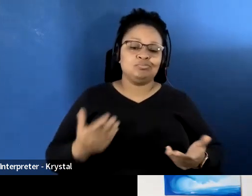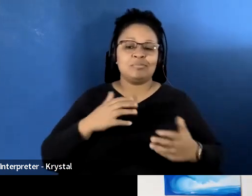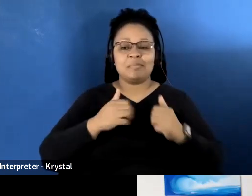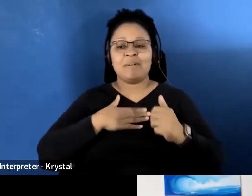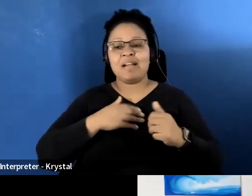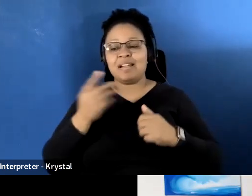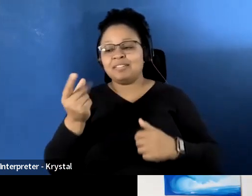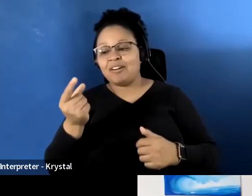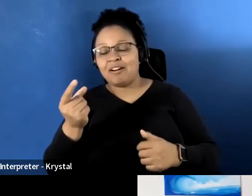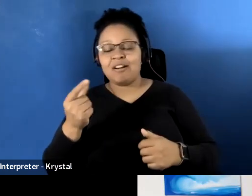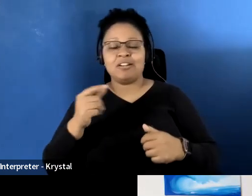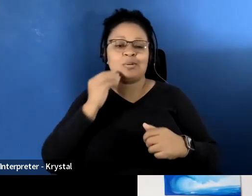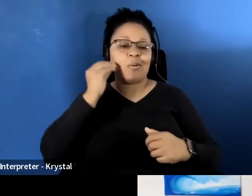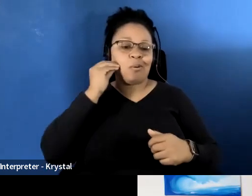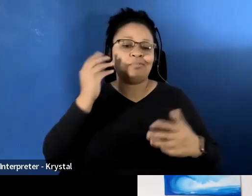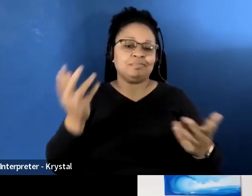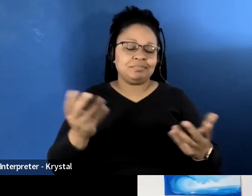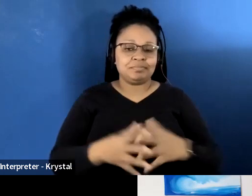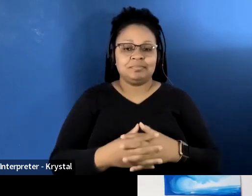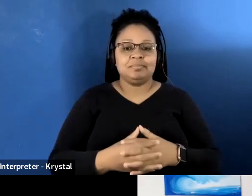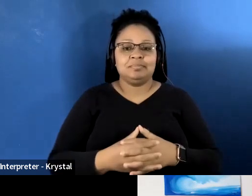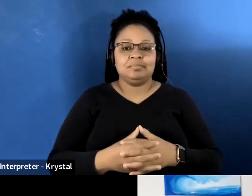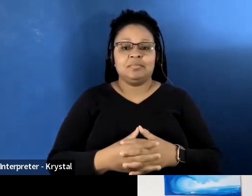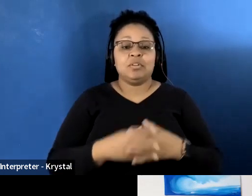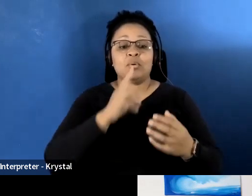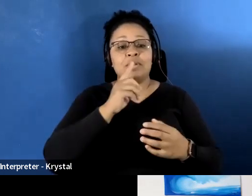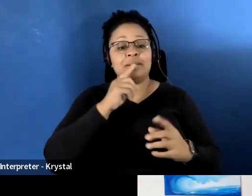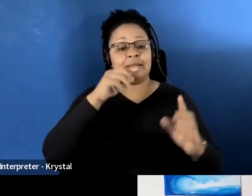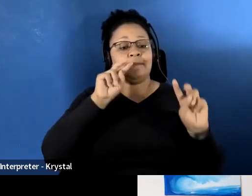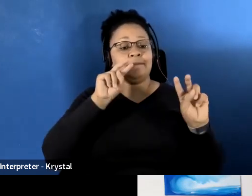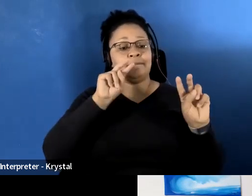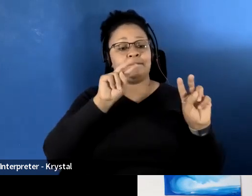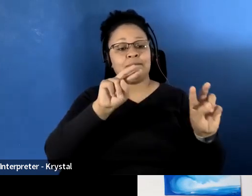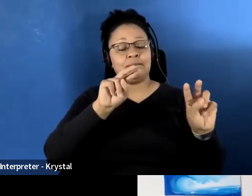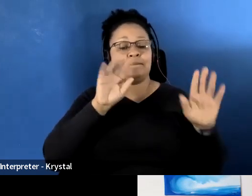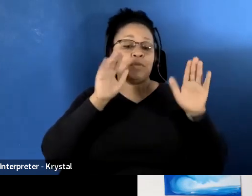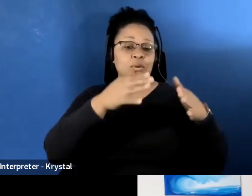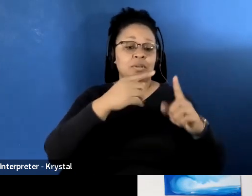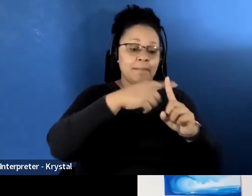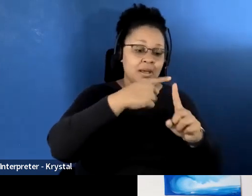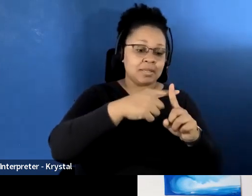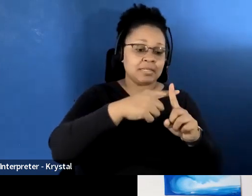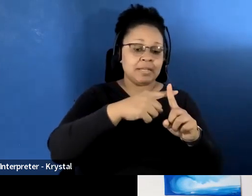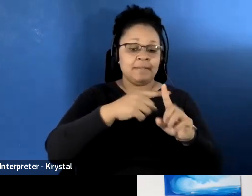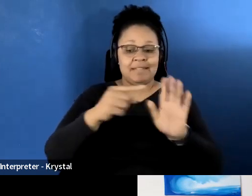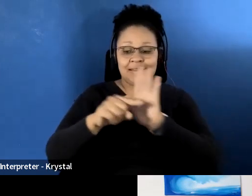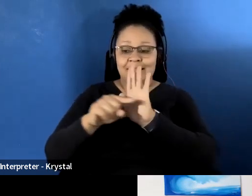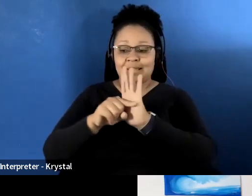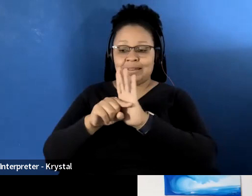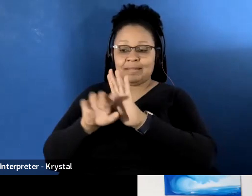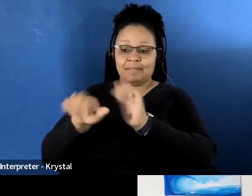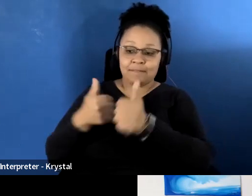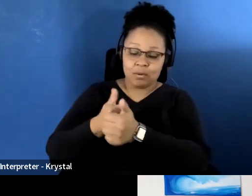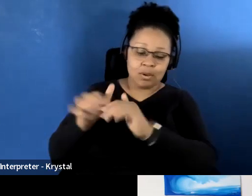We have some good comments over here. Focus on the positive things in life. Stay away from the negative. Your world will be